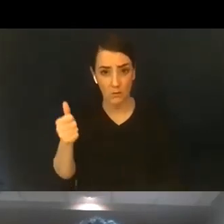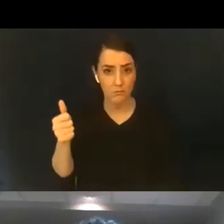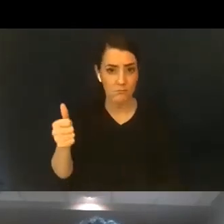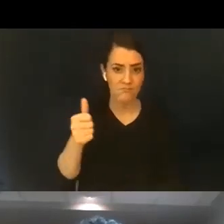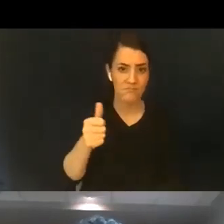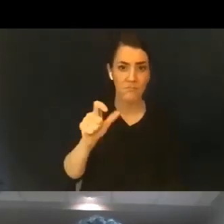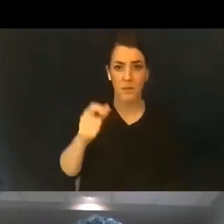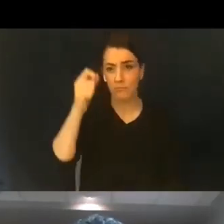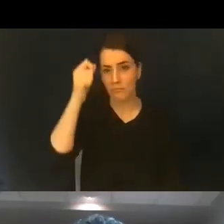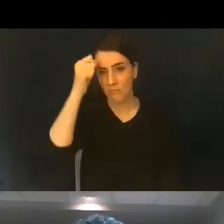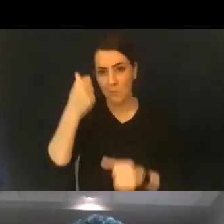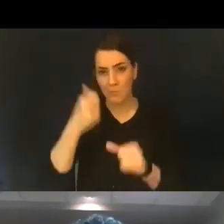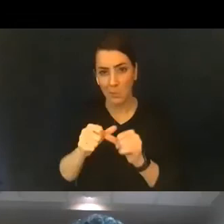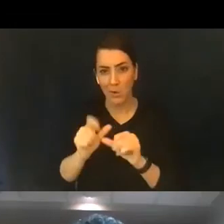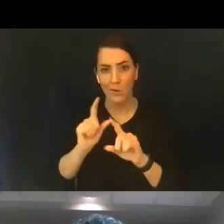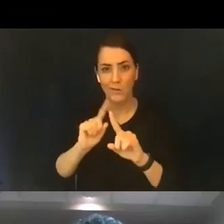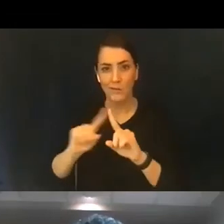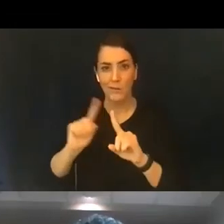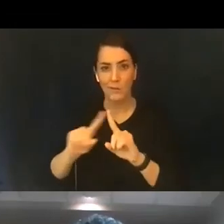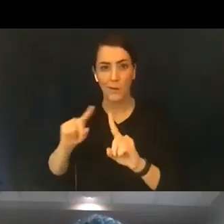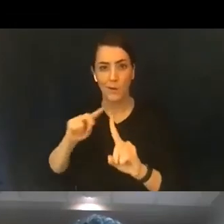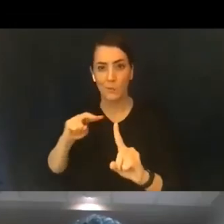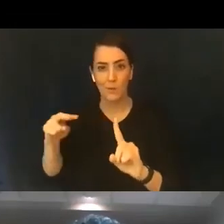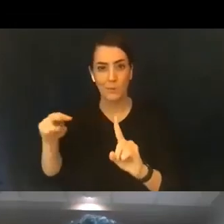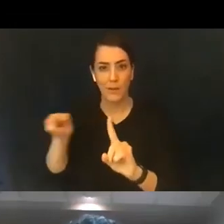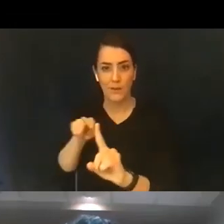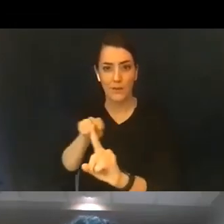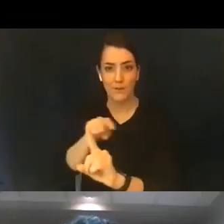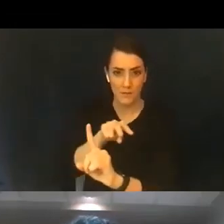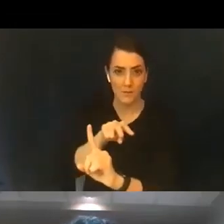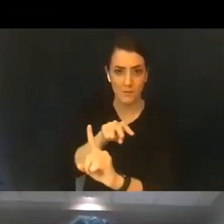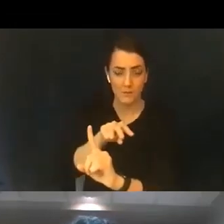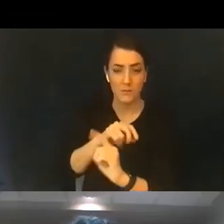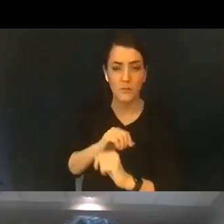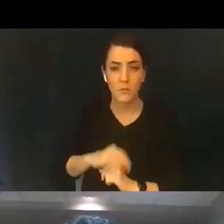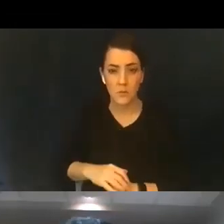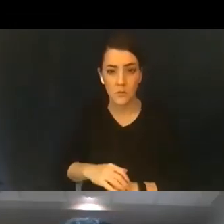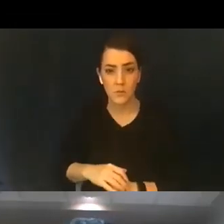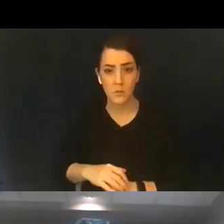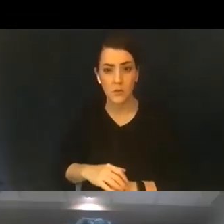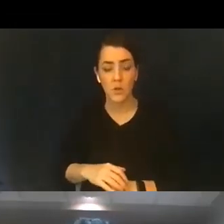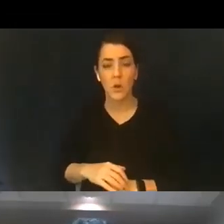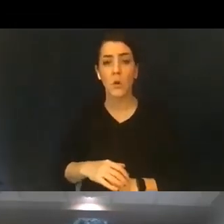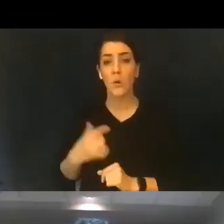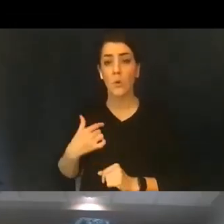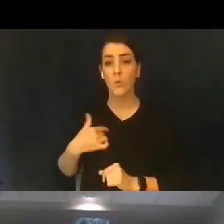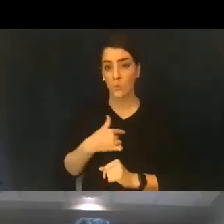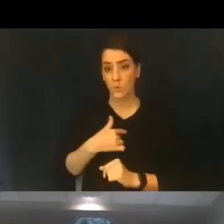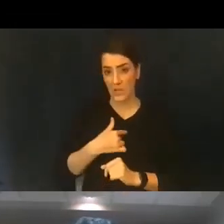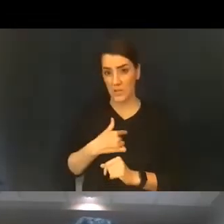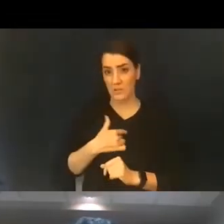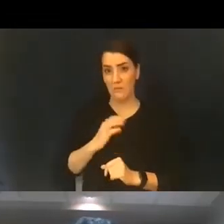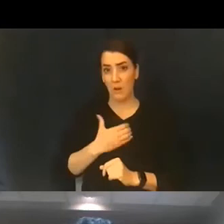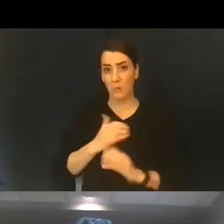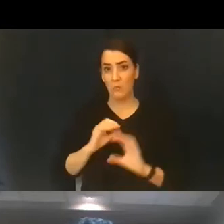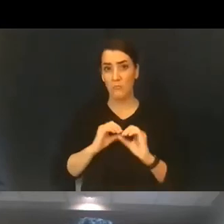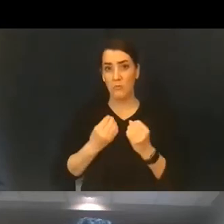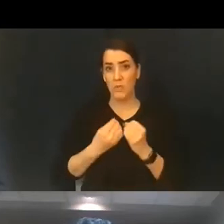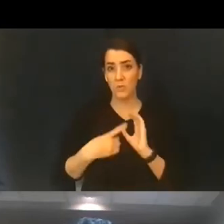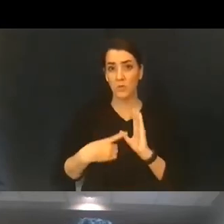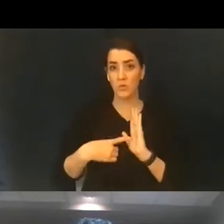You know, while showing First They Killed My Father, we had some Cambodians on one